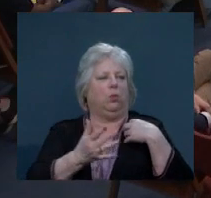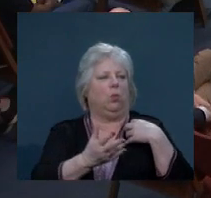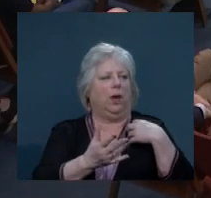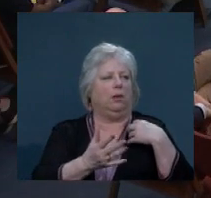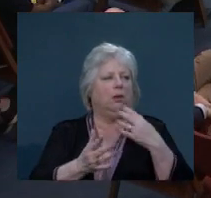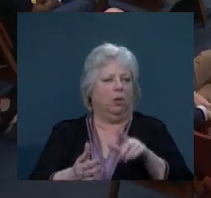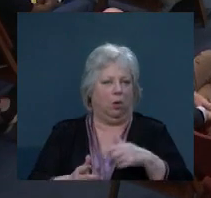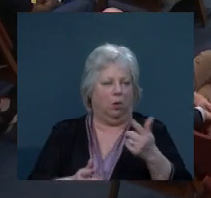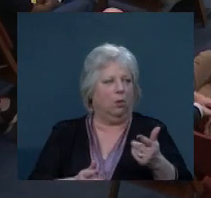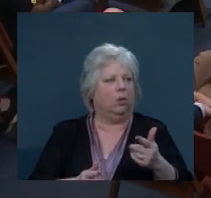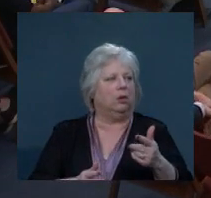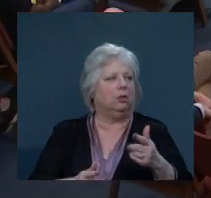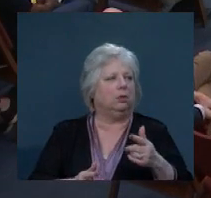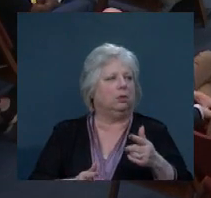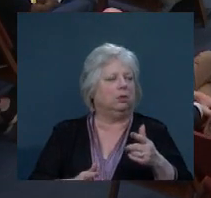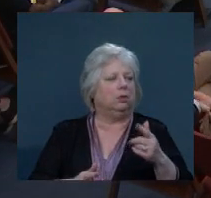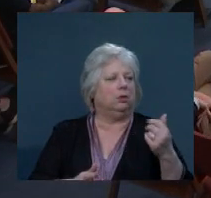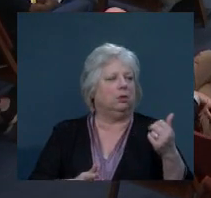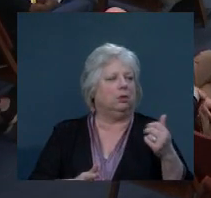ahead.